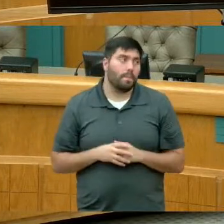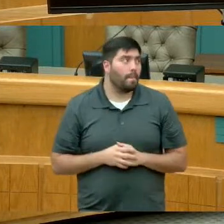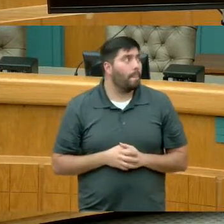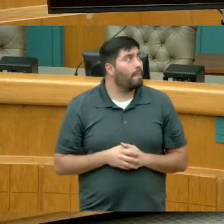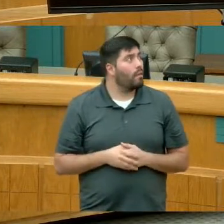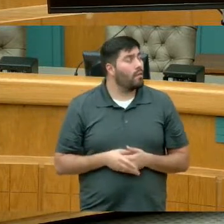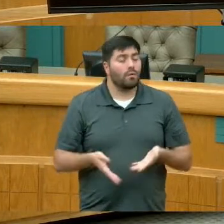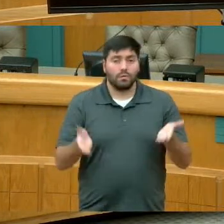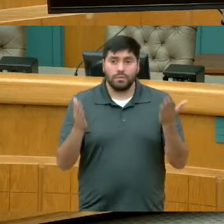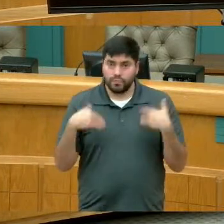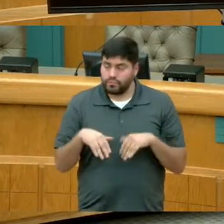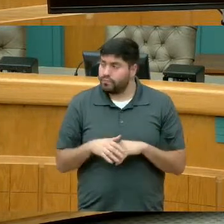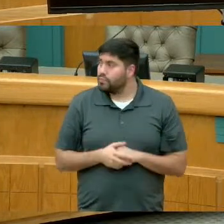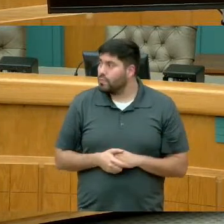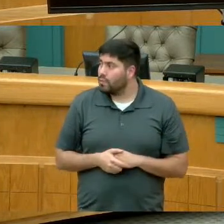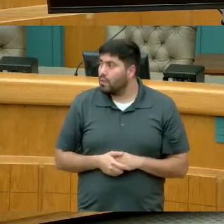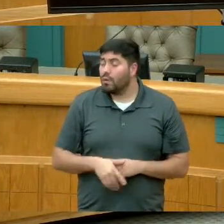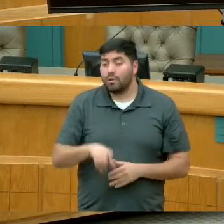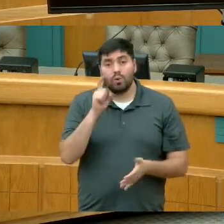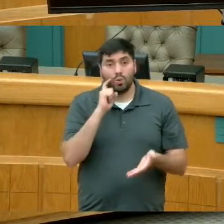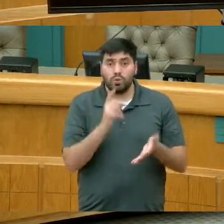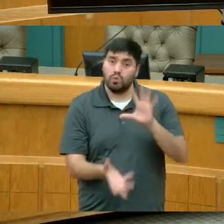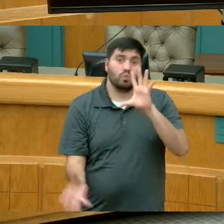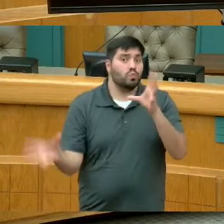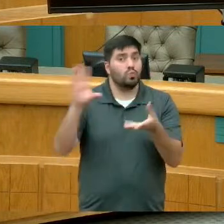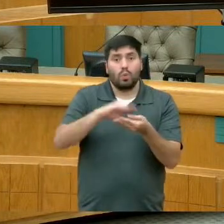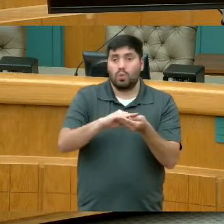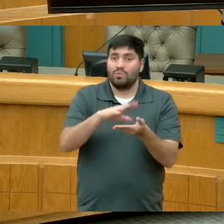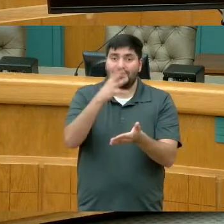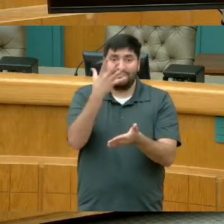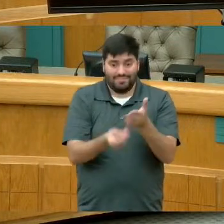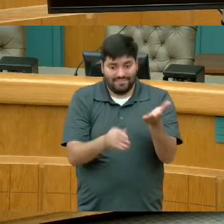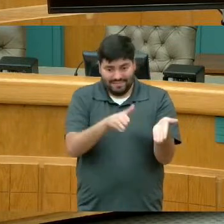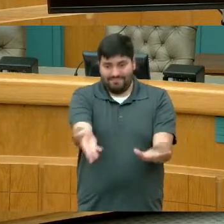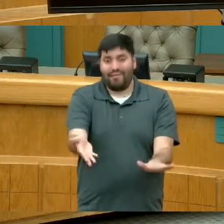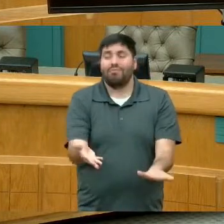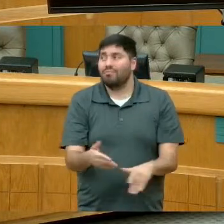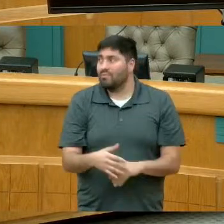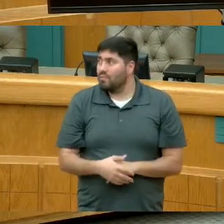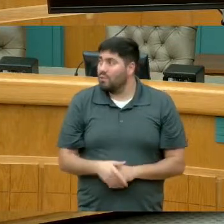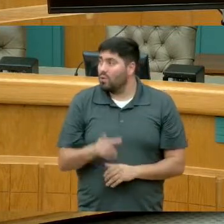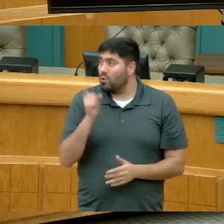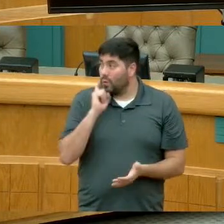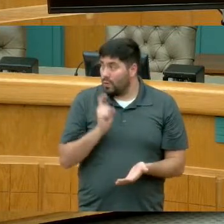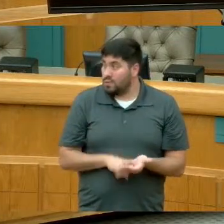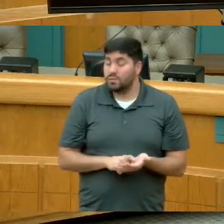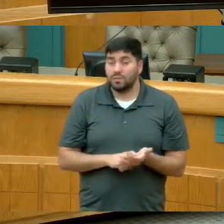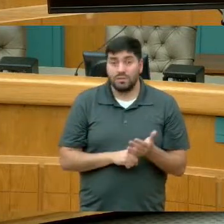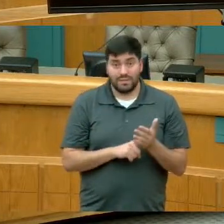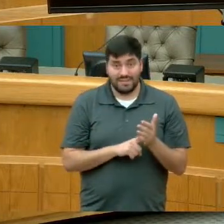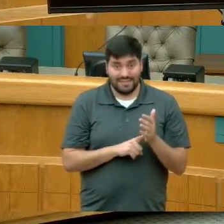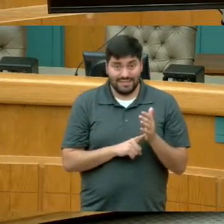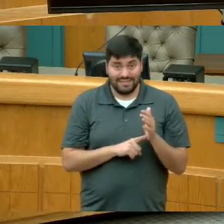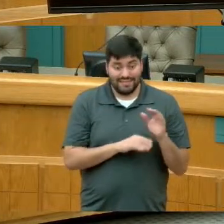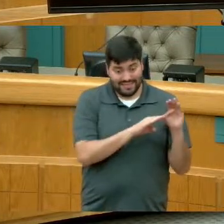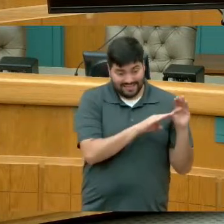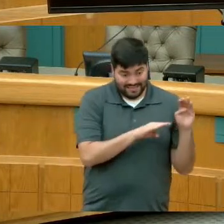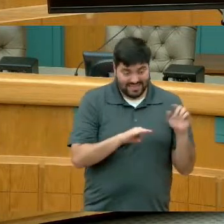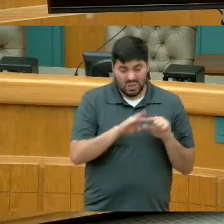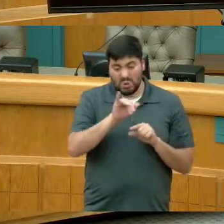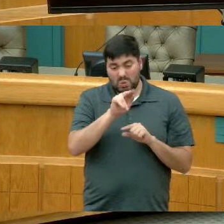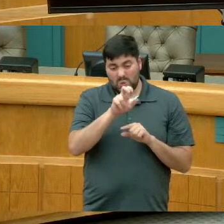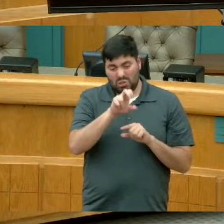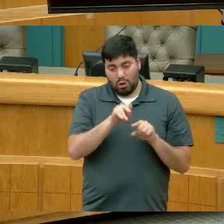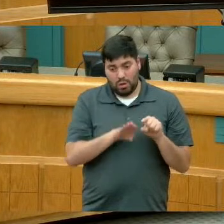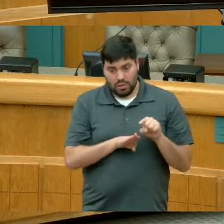slide. And this one just shows the total deaths, but if you'll see where we started taking that turn